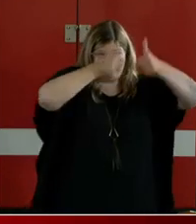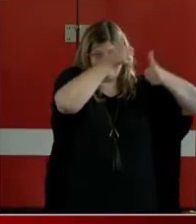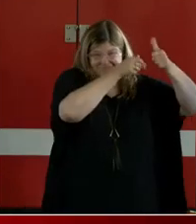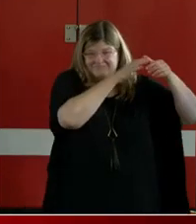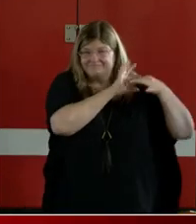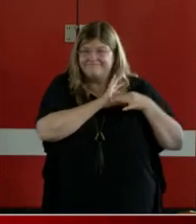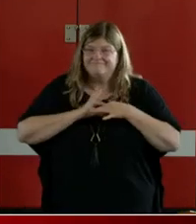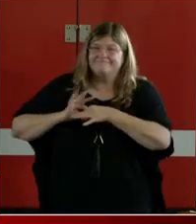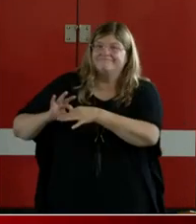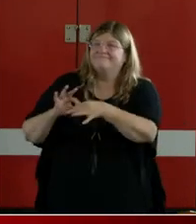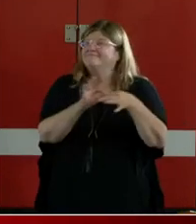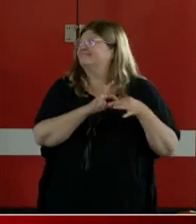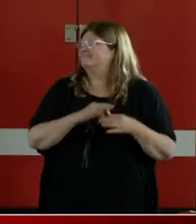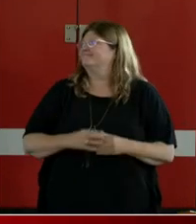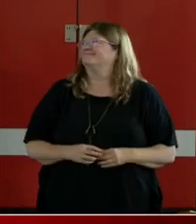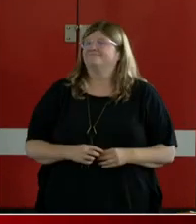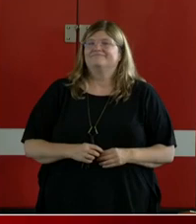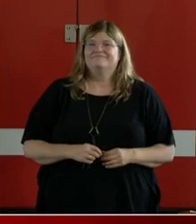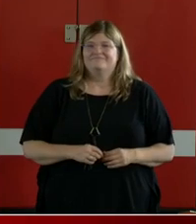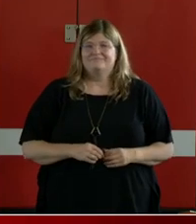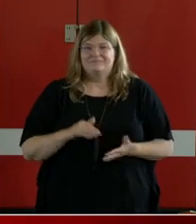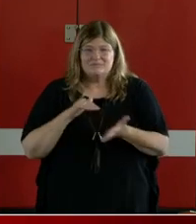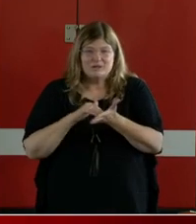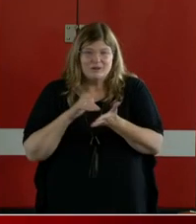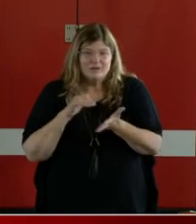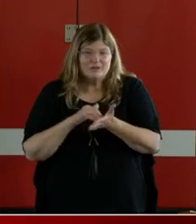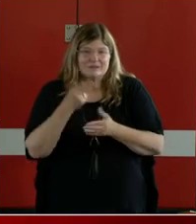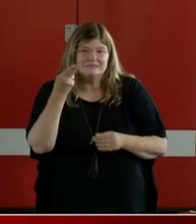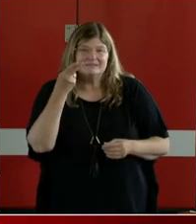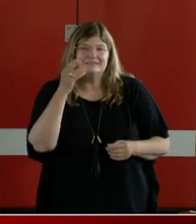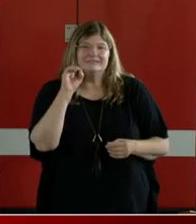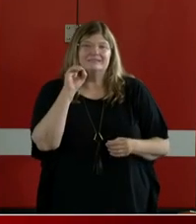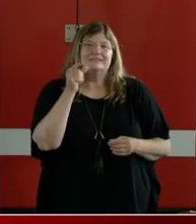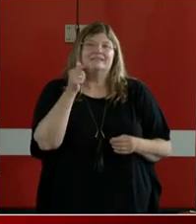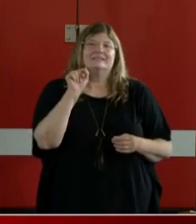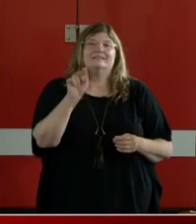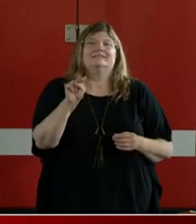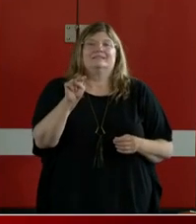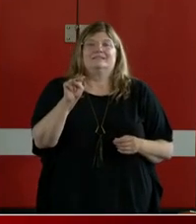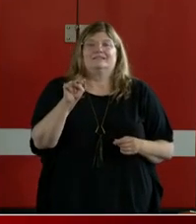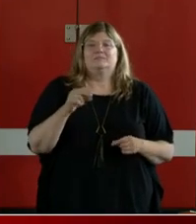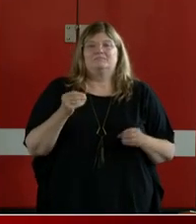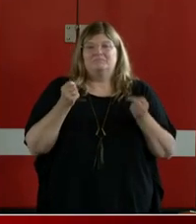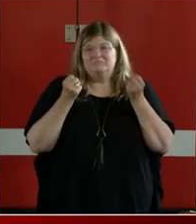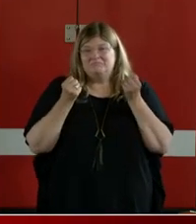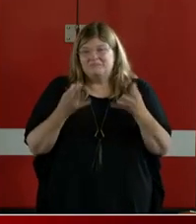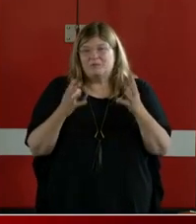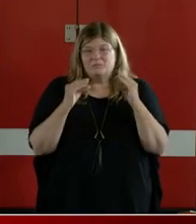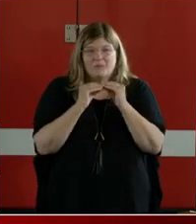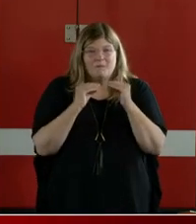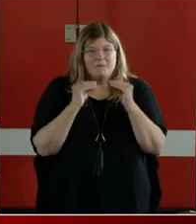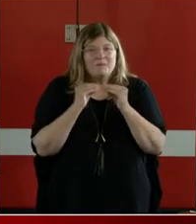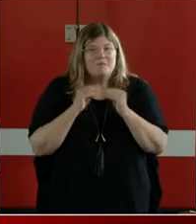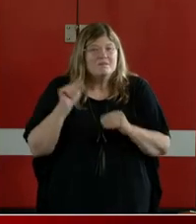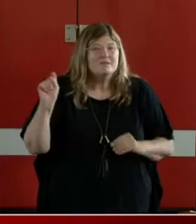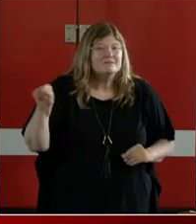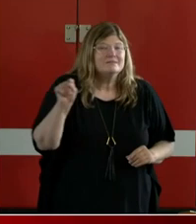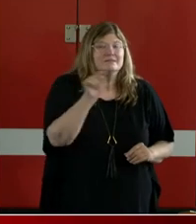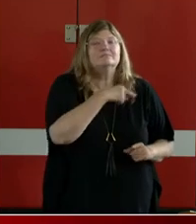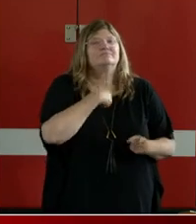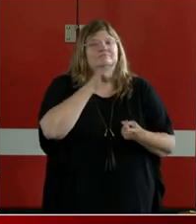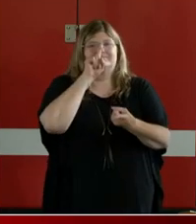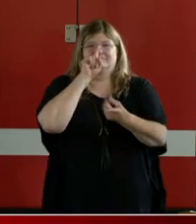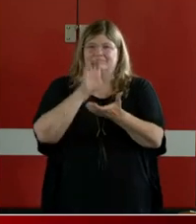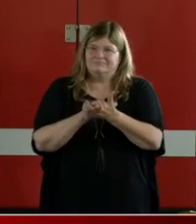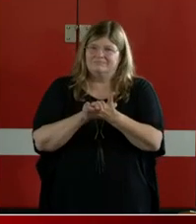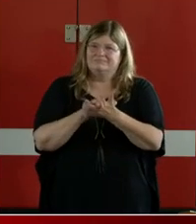Morrow, Dr. Holman, Dr. Garrett, John Coombs, and Doug Buchanan. I believe my nomination as